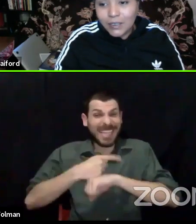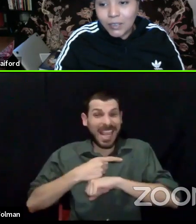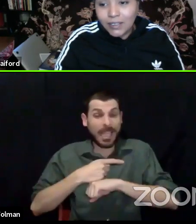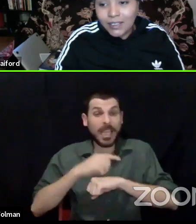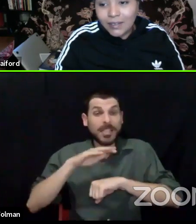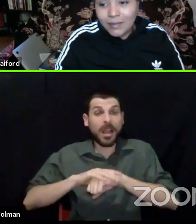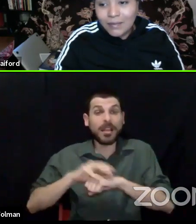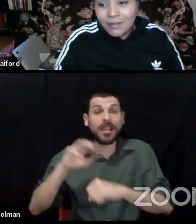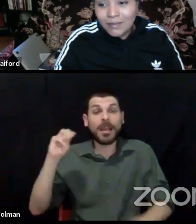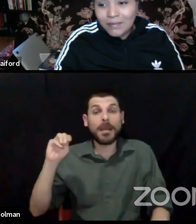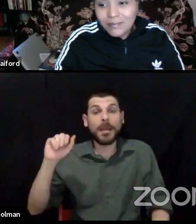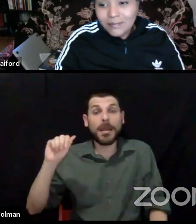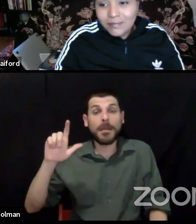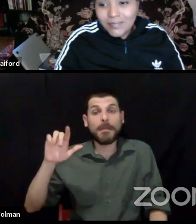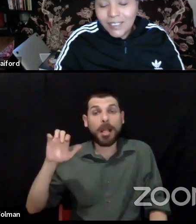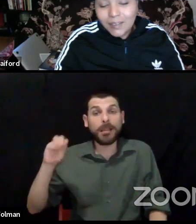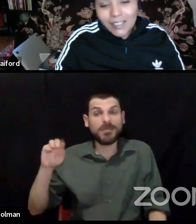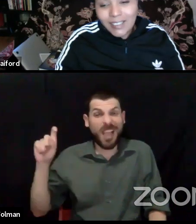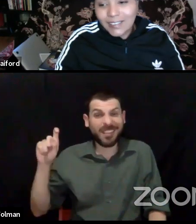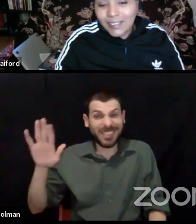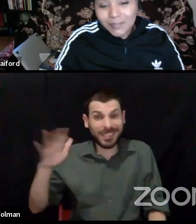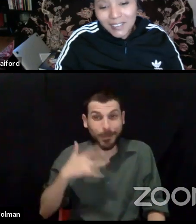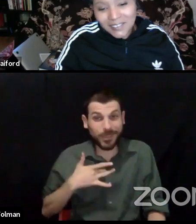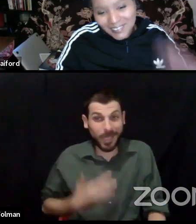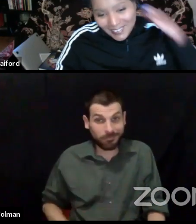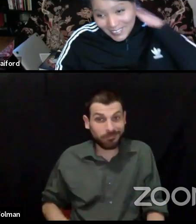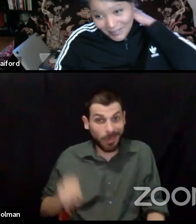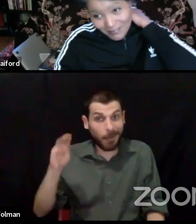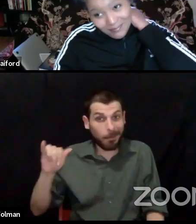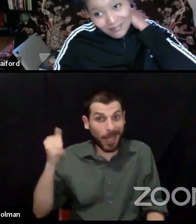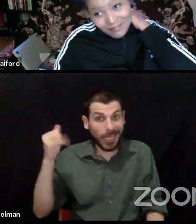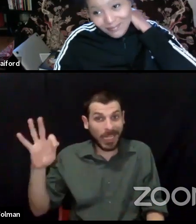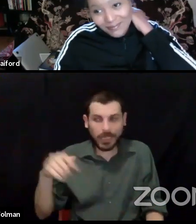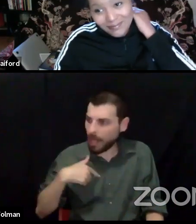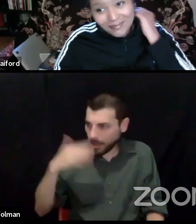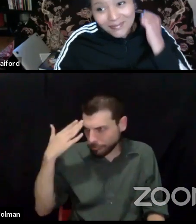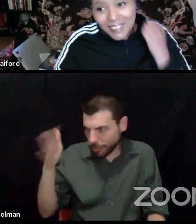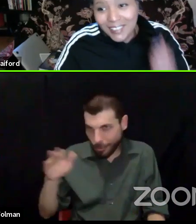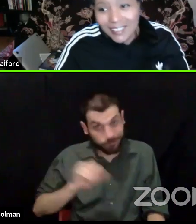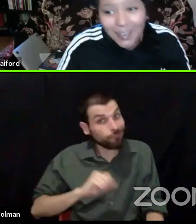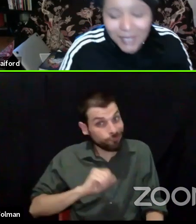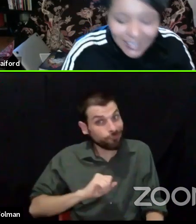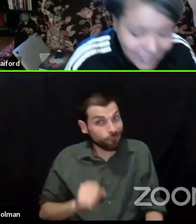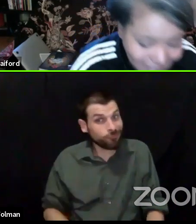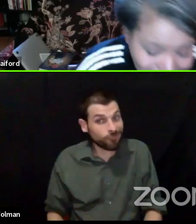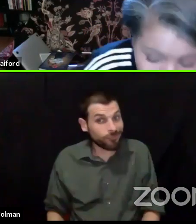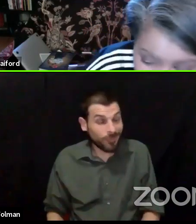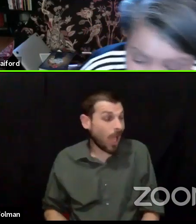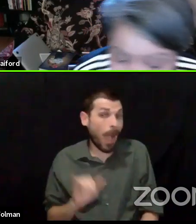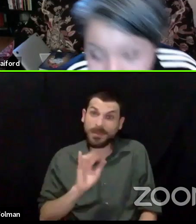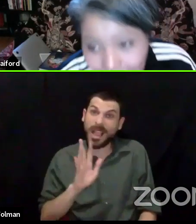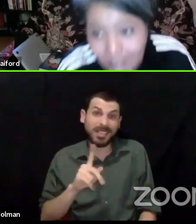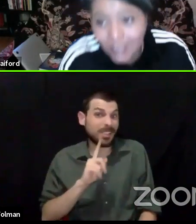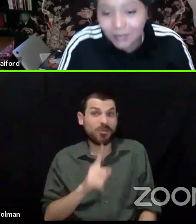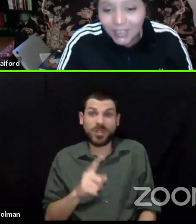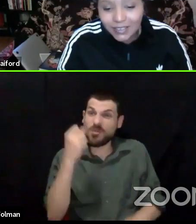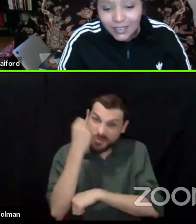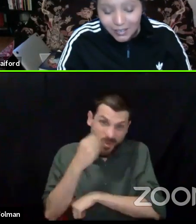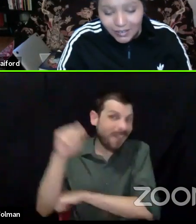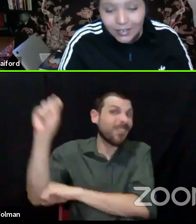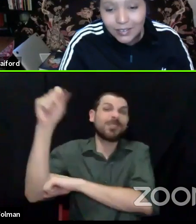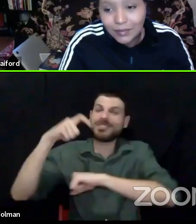X's birthday? No, I didn't. Yeah, May 19th, bro. Well, let me just say, I'm like, this is some revolutionary